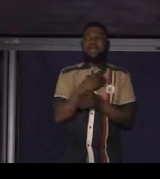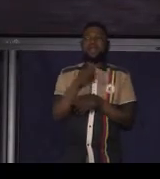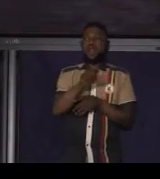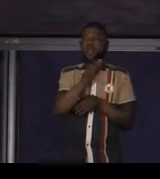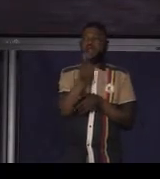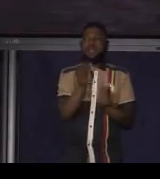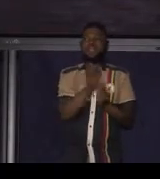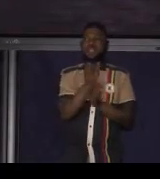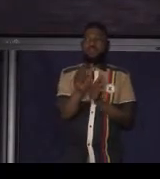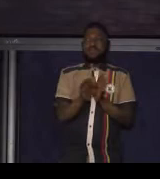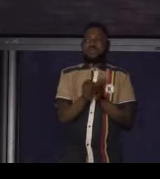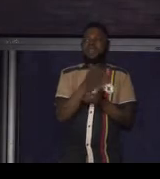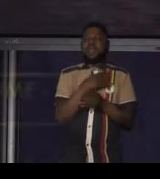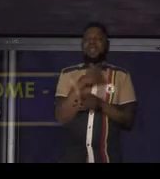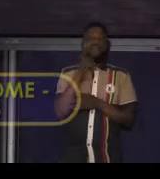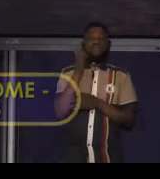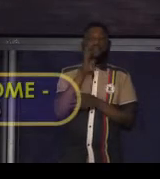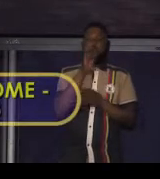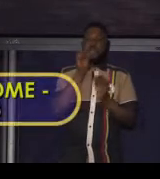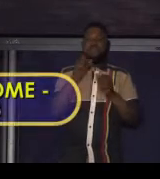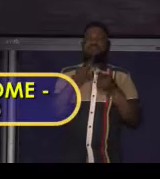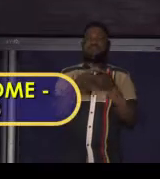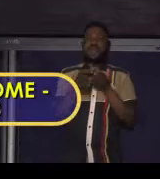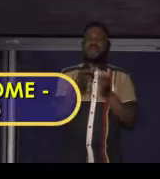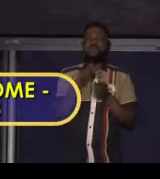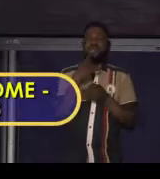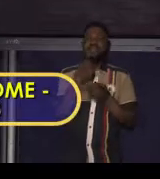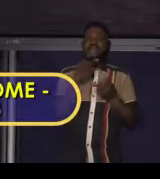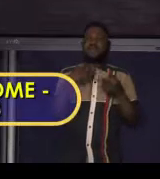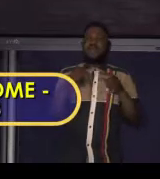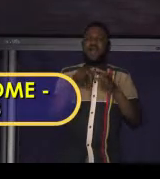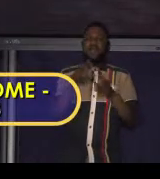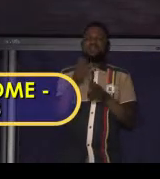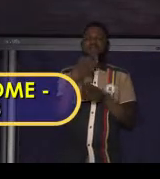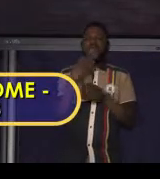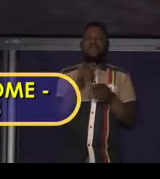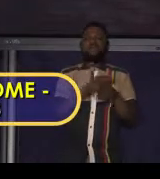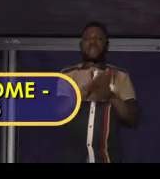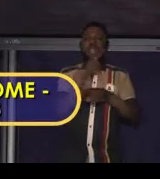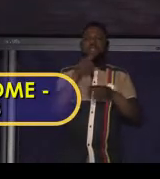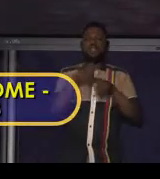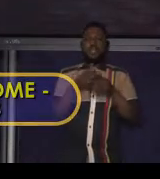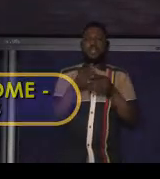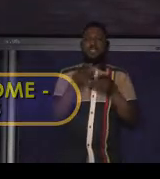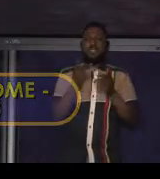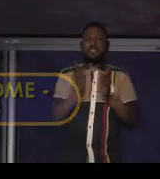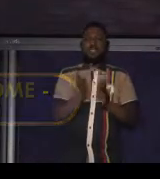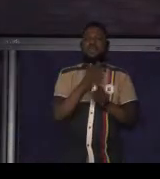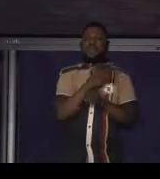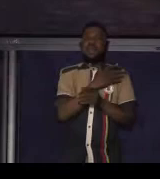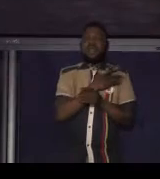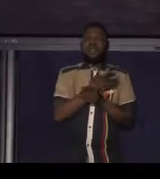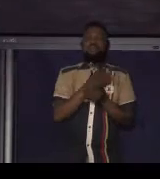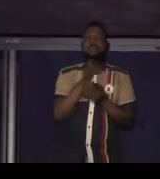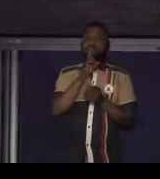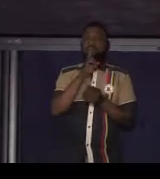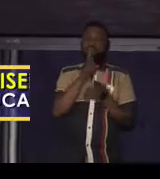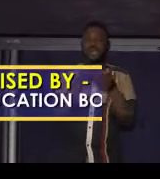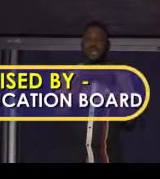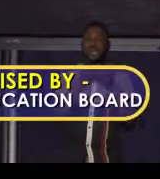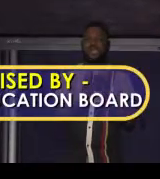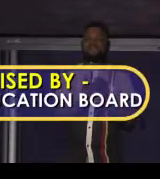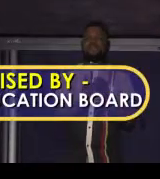and other symbols. And you should be able to explain the values of nationalism and